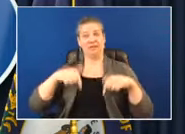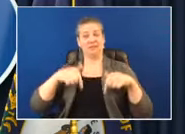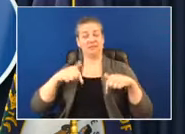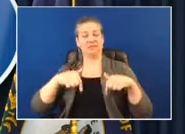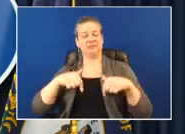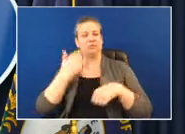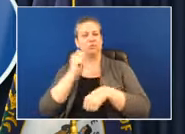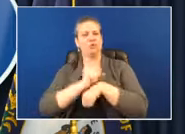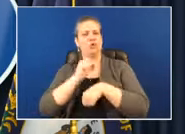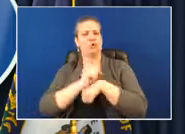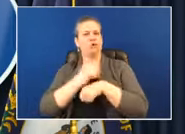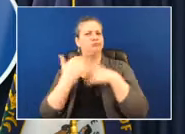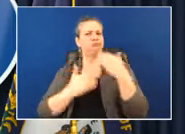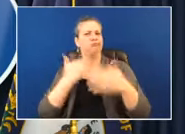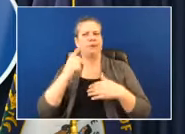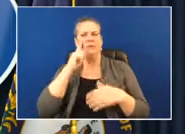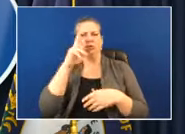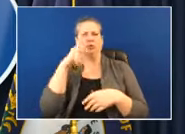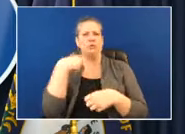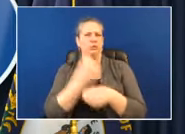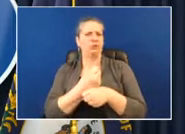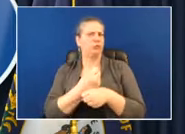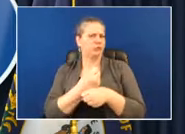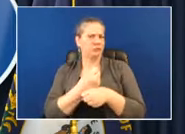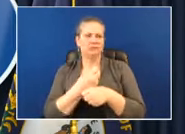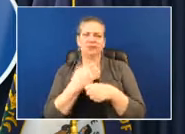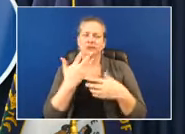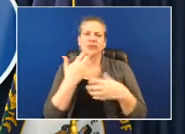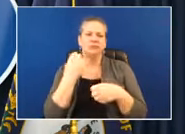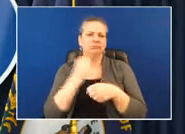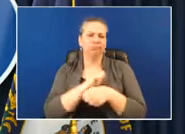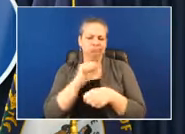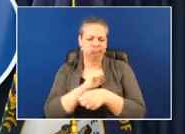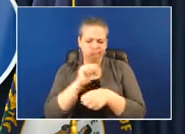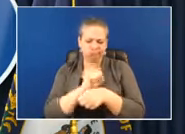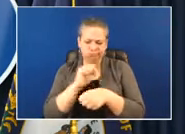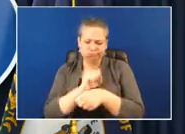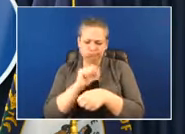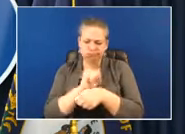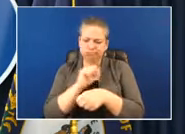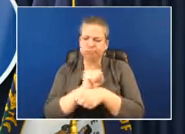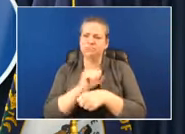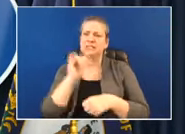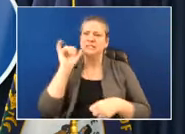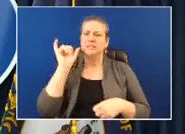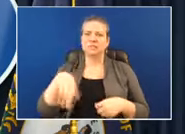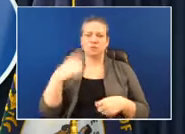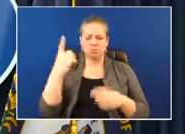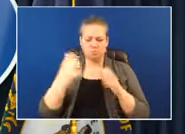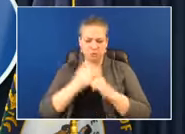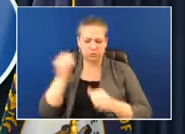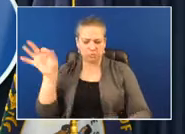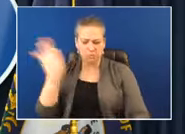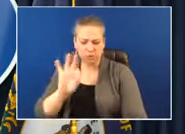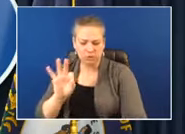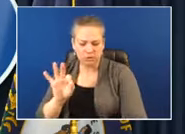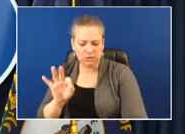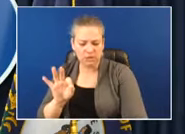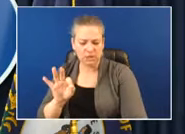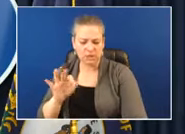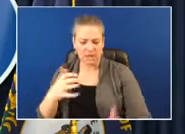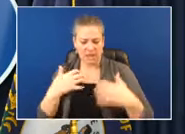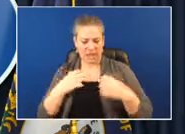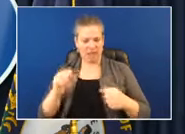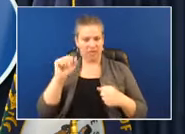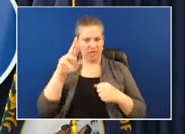progress for about 2 years. And I think it's probably one of the more important pieces of healthcare legislation that we've been able to